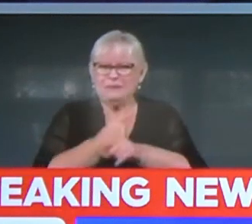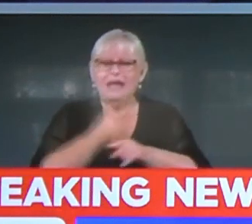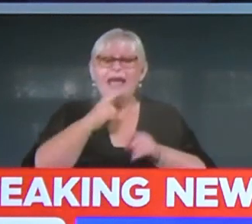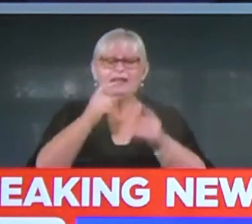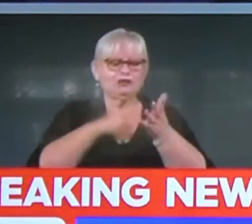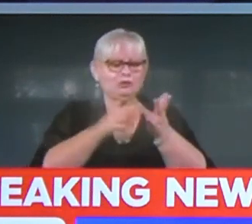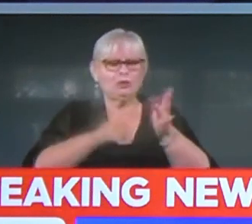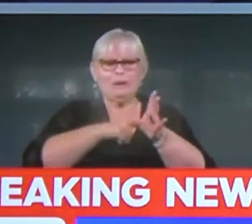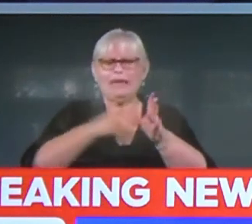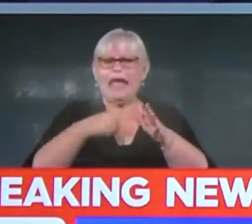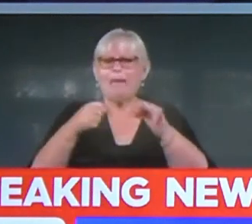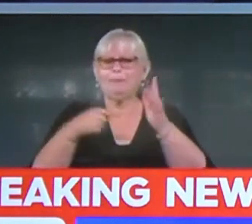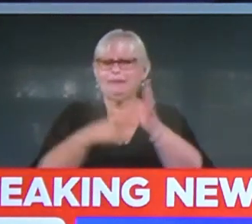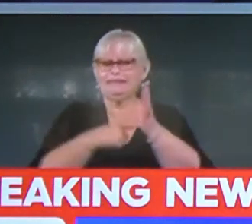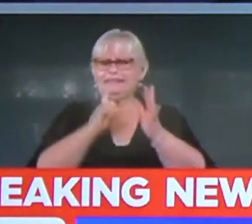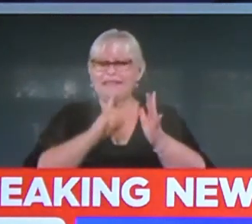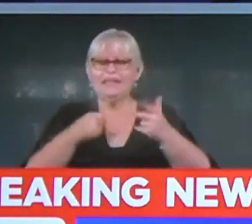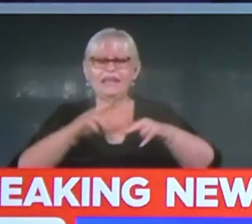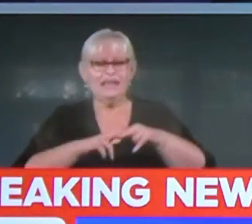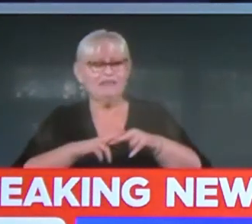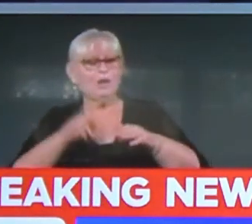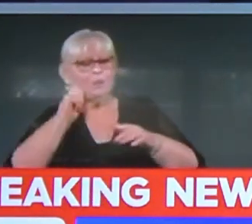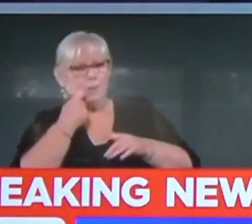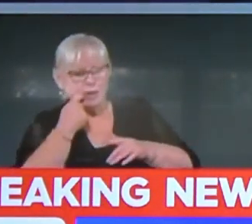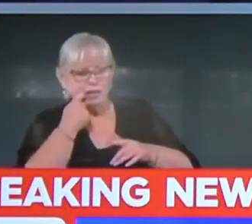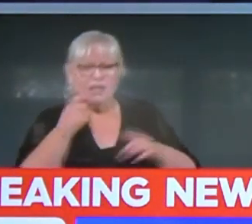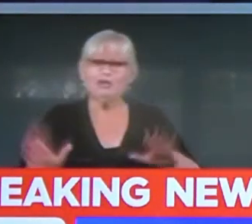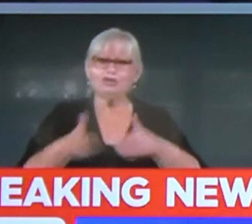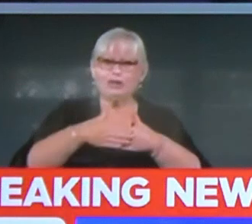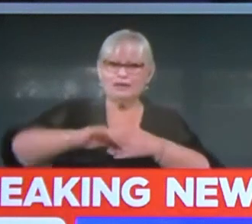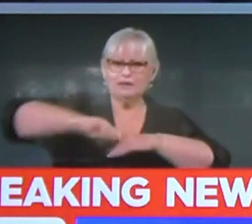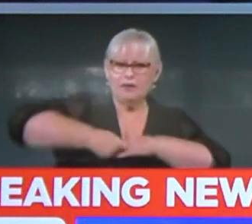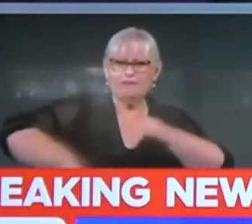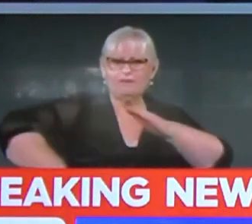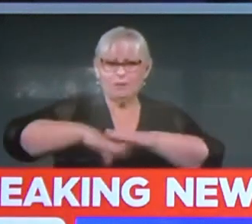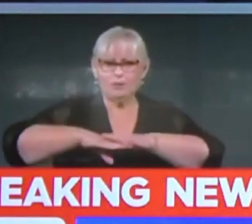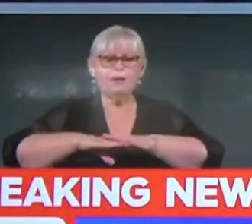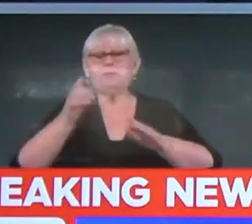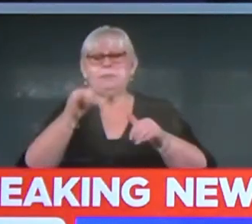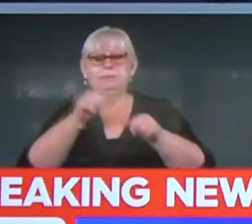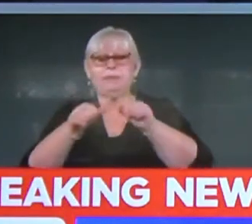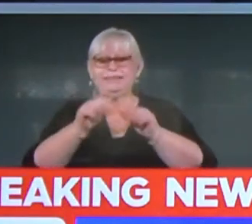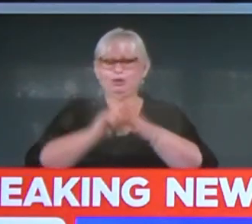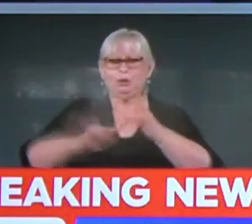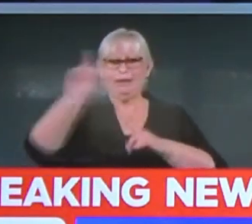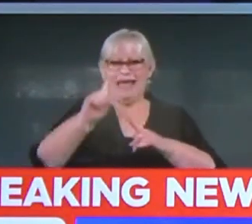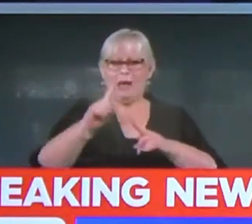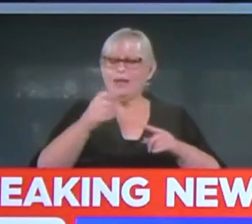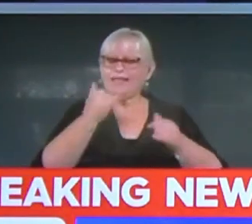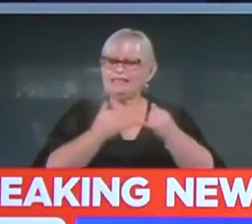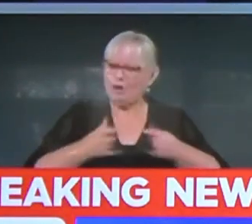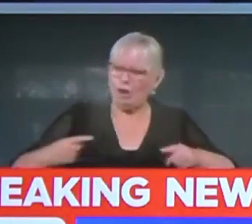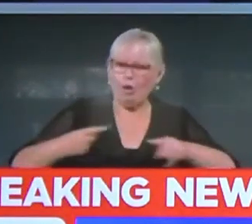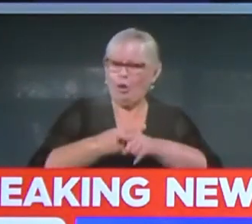Abbott, amongst many others, saying that if it is inevitable that we have to go to a shutdown, is it not better to do it now? There's very conflicting rules and